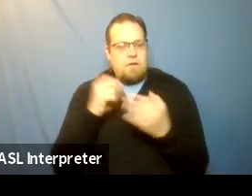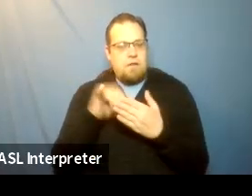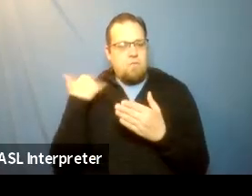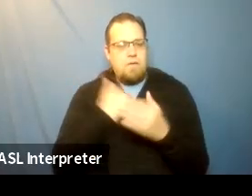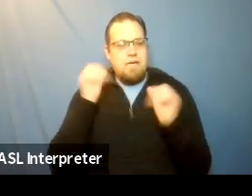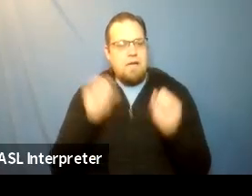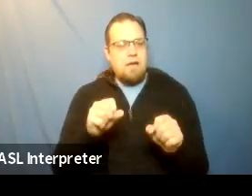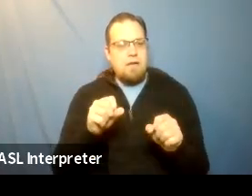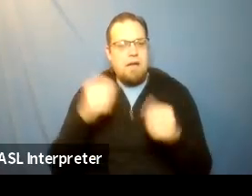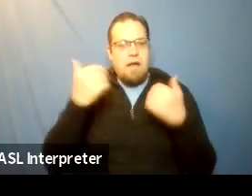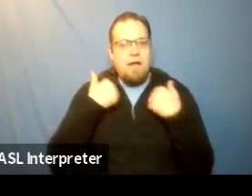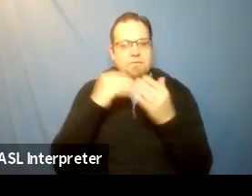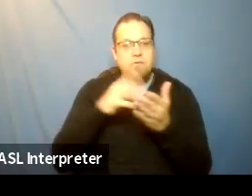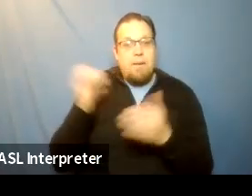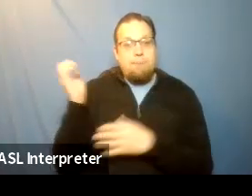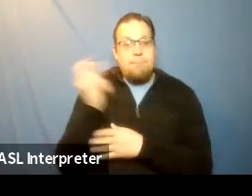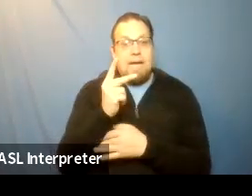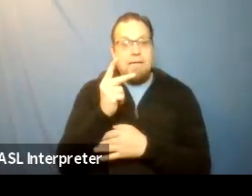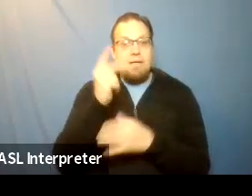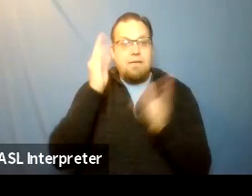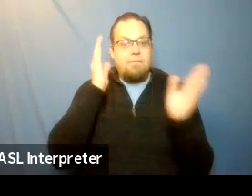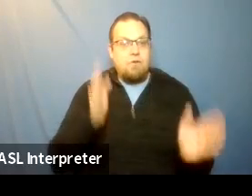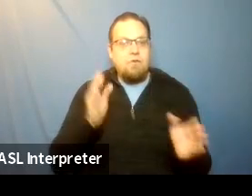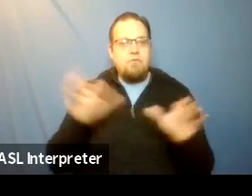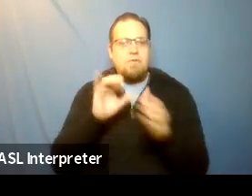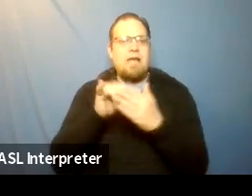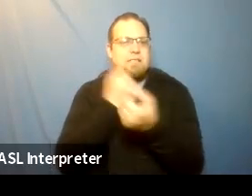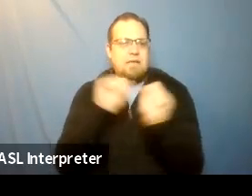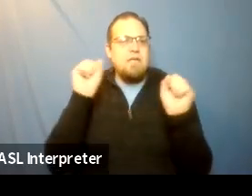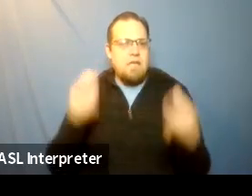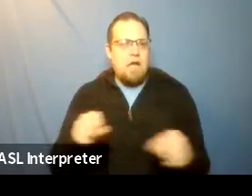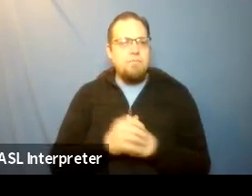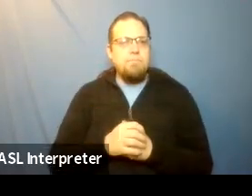students back in person and to do that in a very safe way.